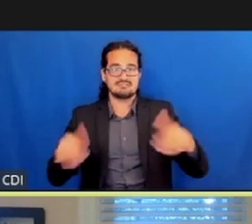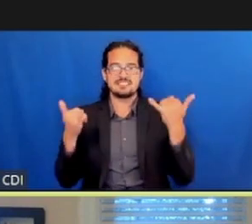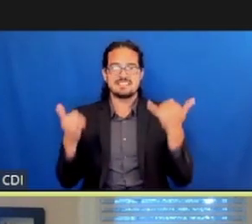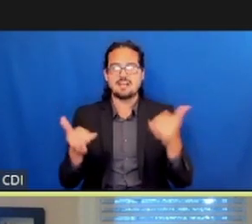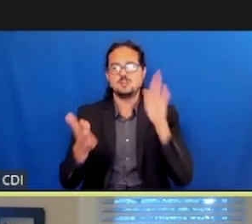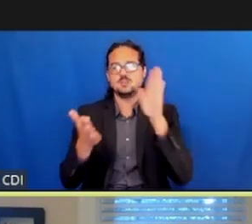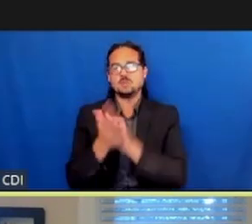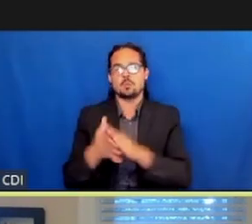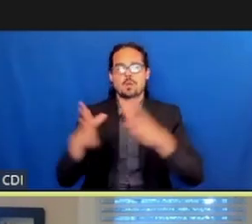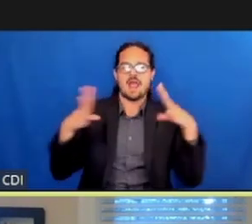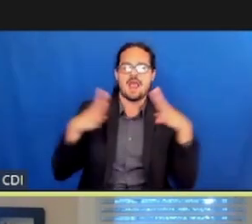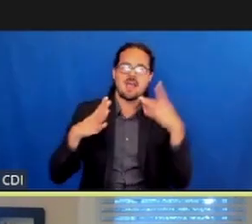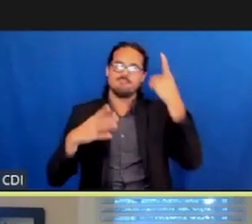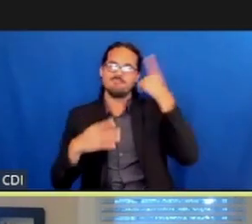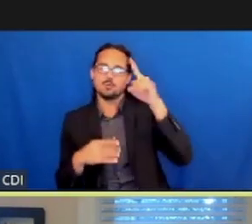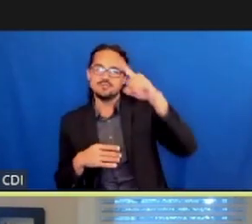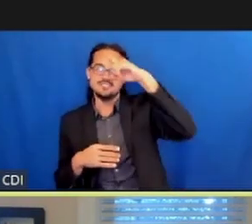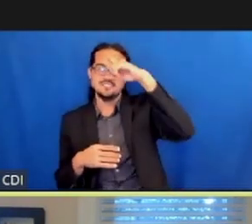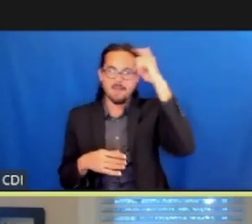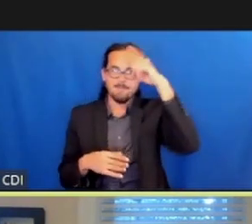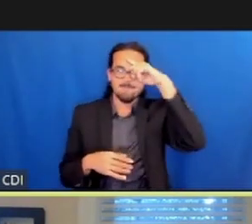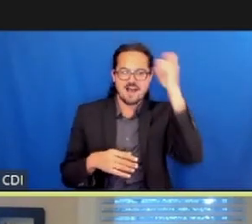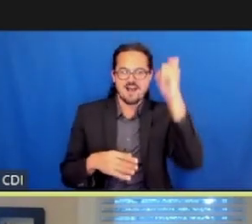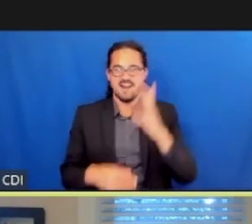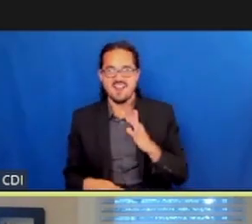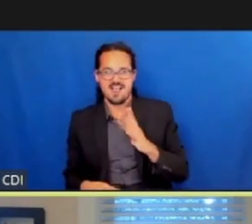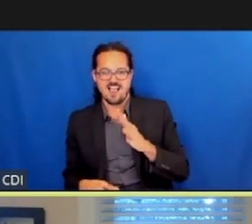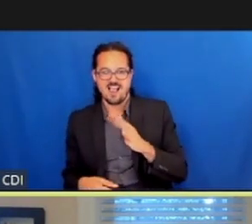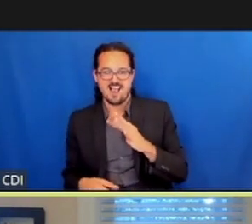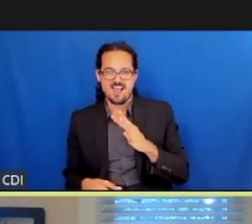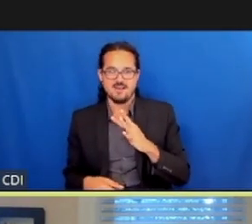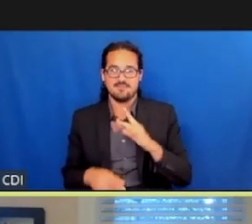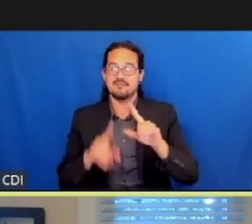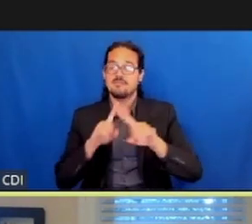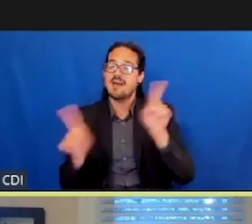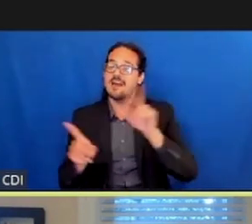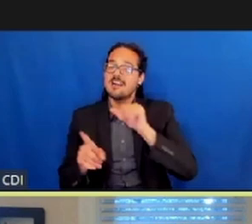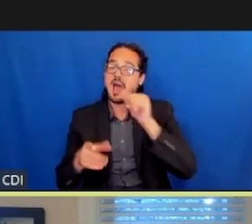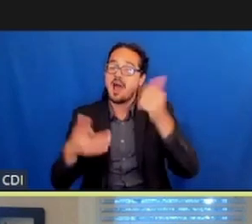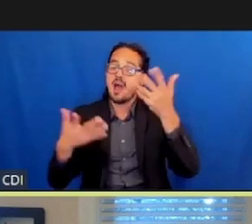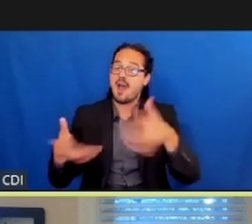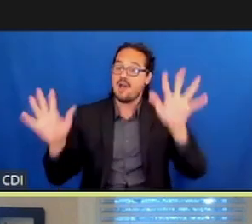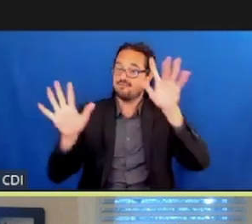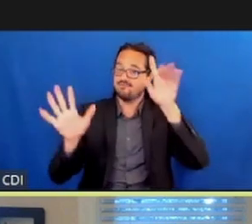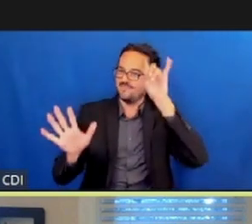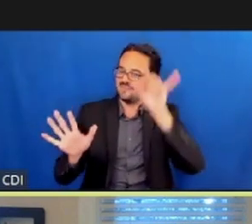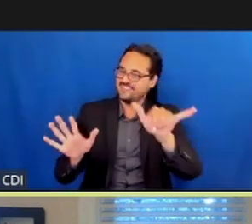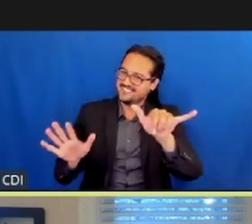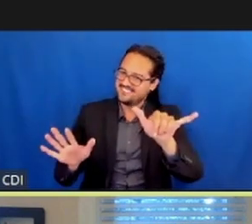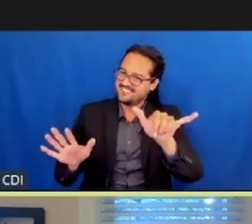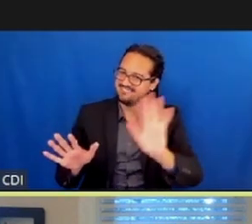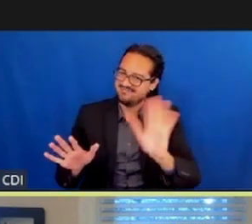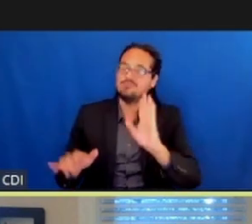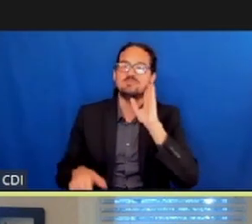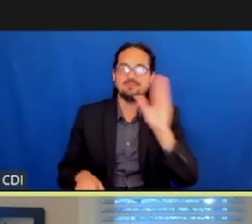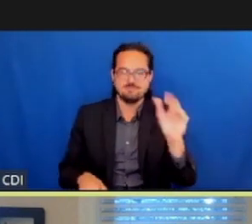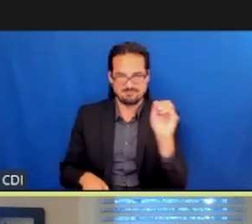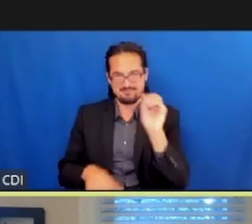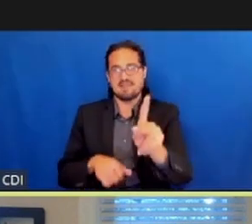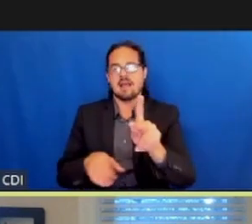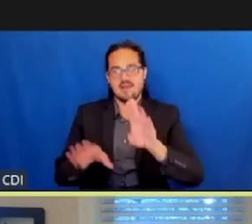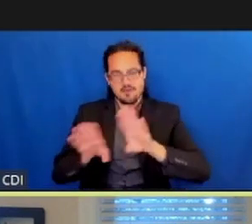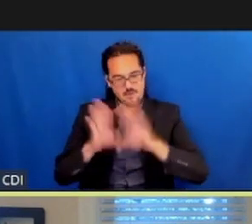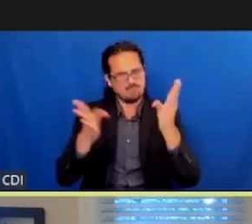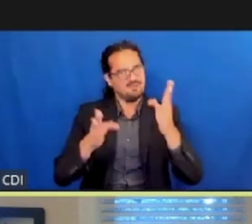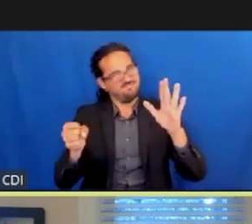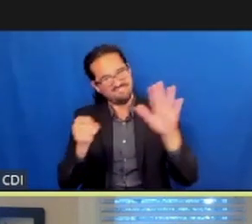song, it's opposite of that. We are absolutely going back full-time and opening schools this fall for full-time in-person learning. We